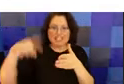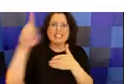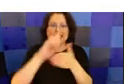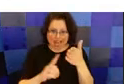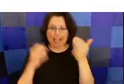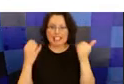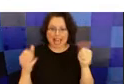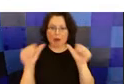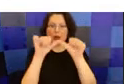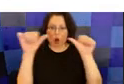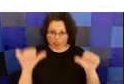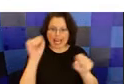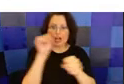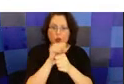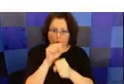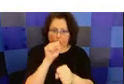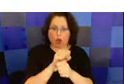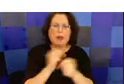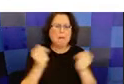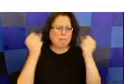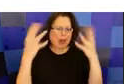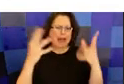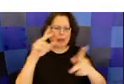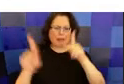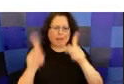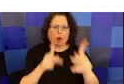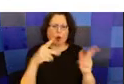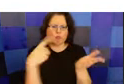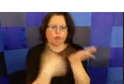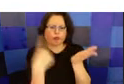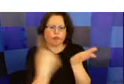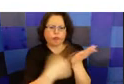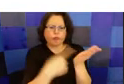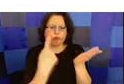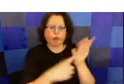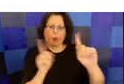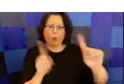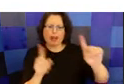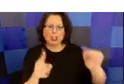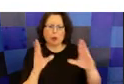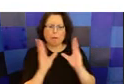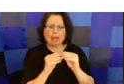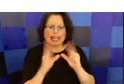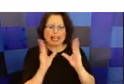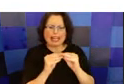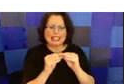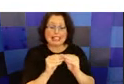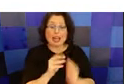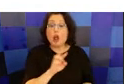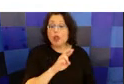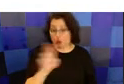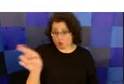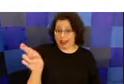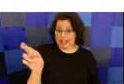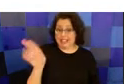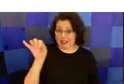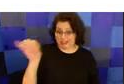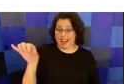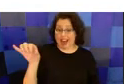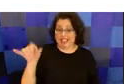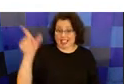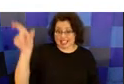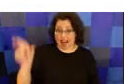of input from folks. You can see the meeting. One of the public workshops from that process is shown on the right-hand side of the slide here.